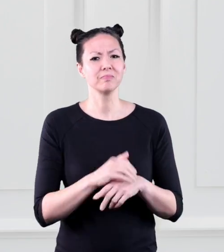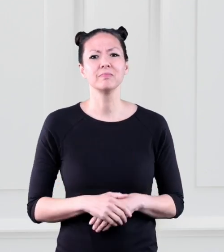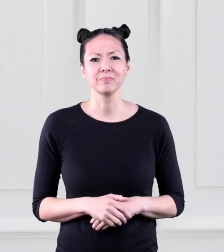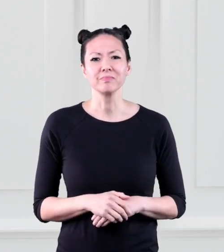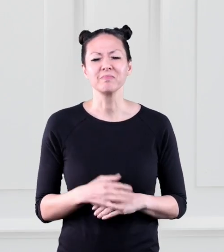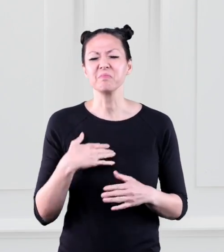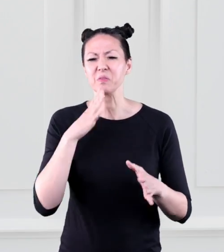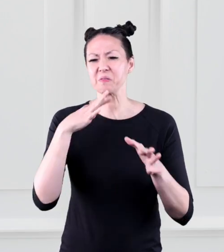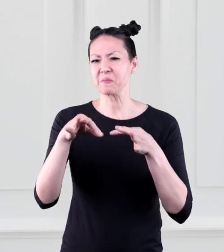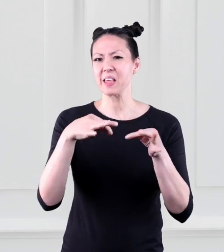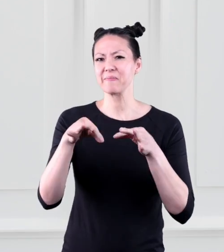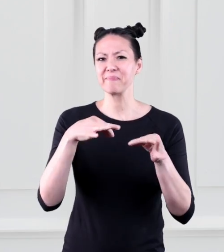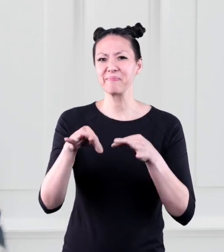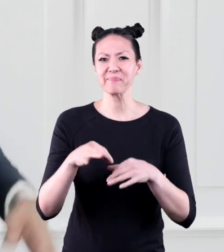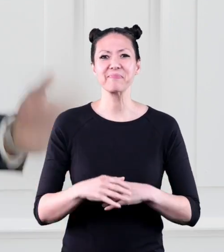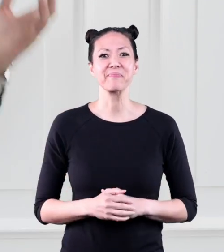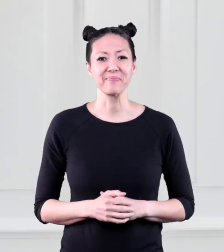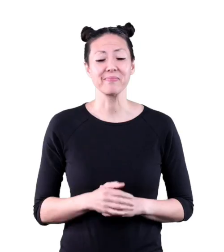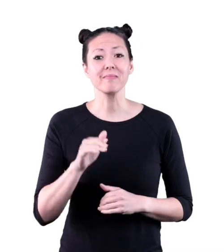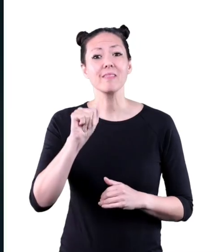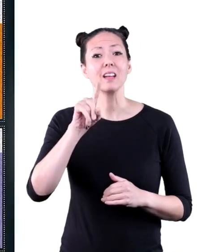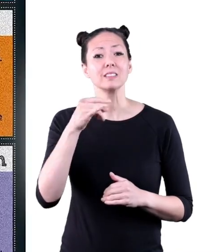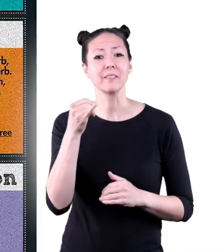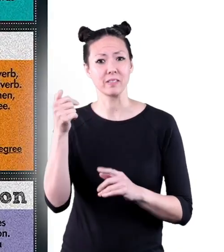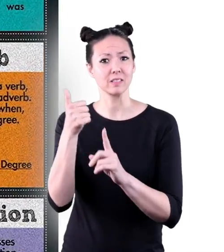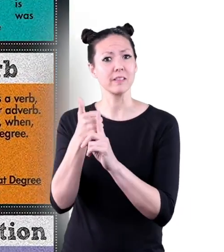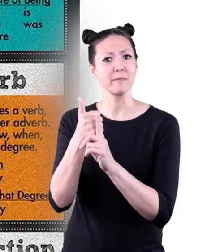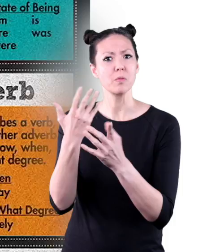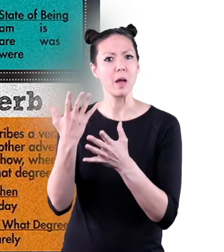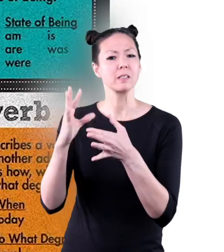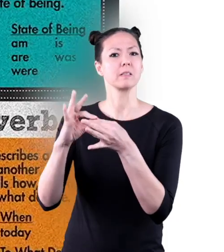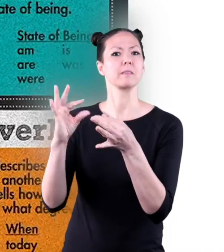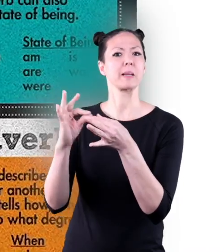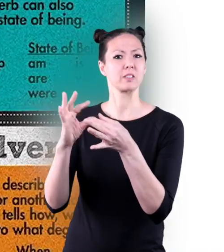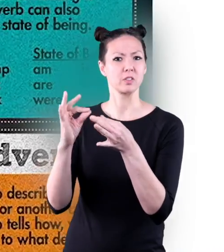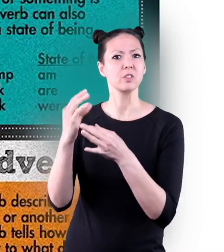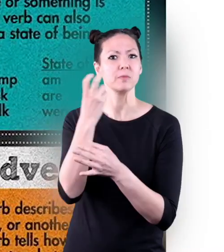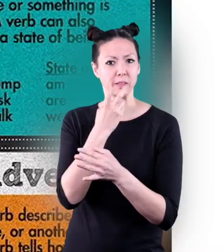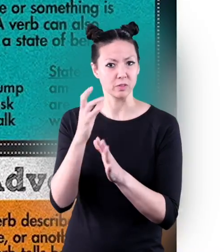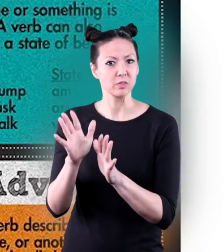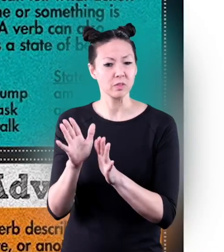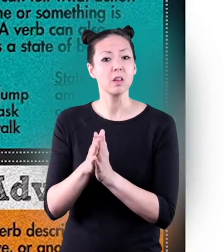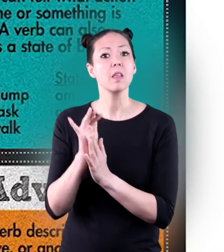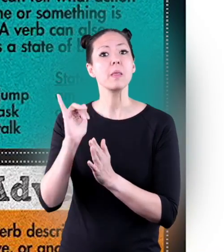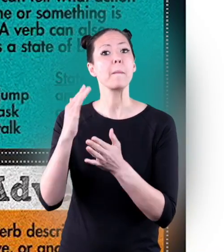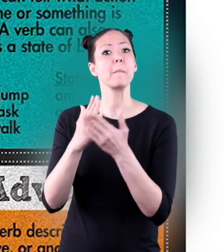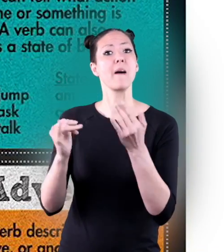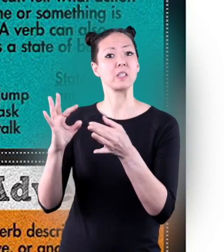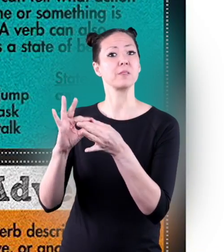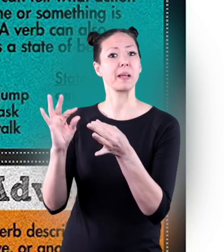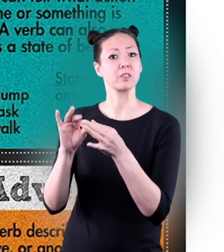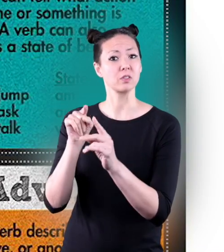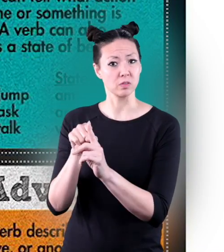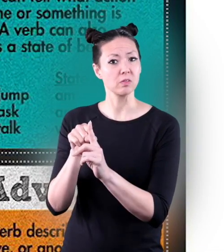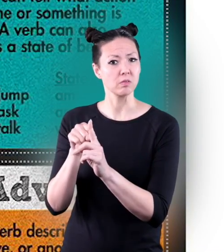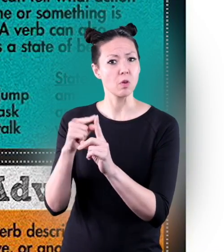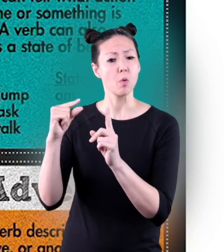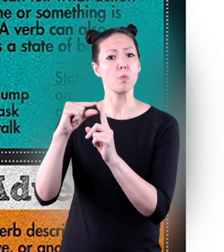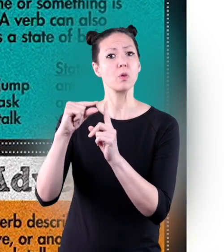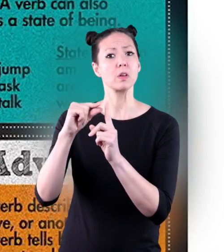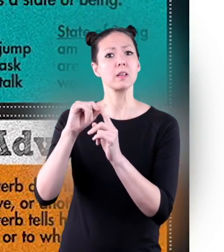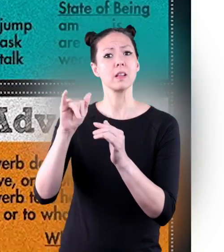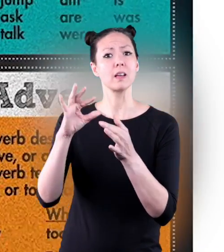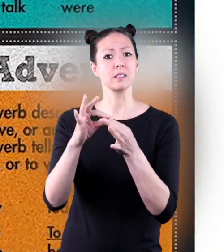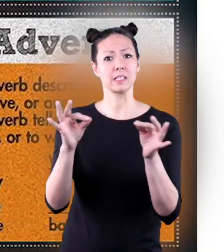an adjective, so let's explain. An adjective is a part of speech. And what's a part of speech?